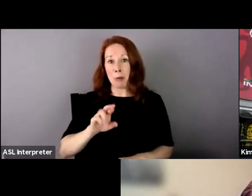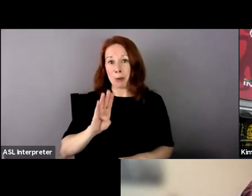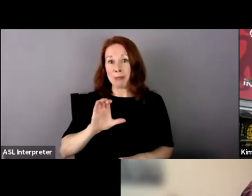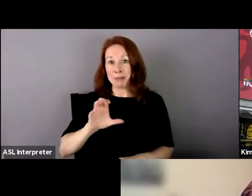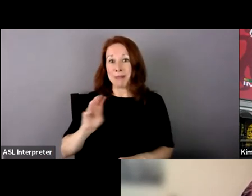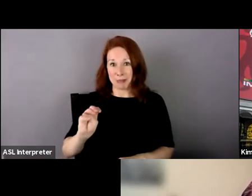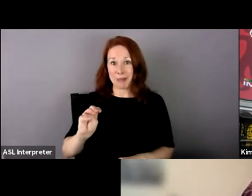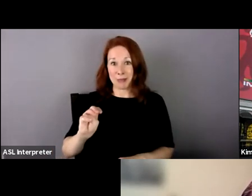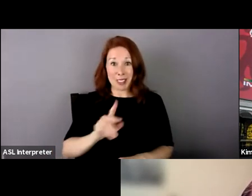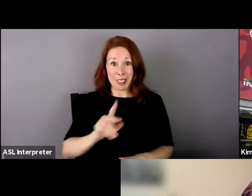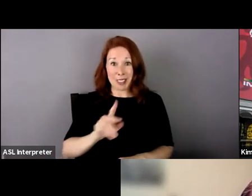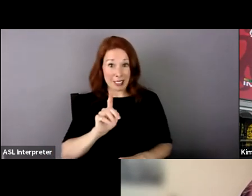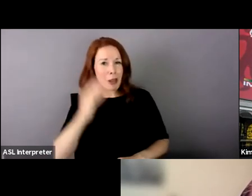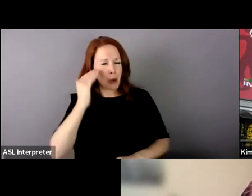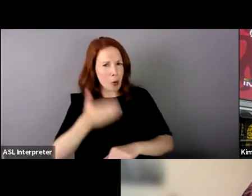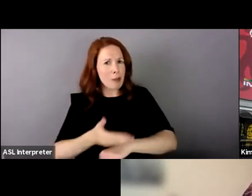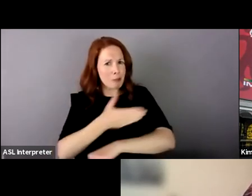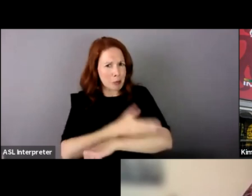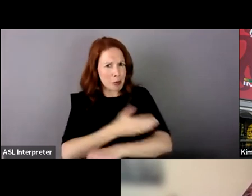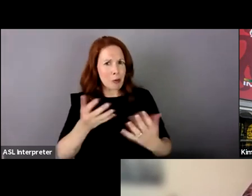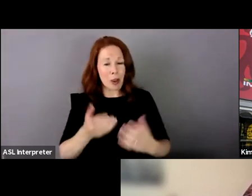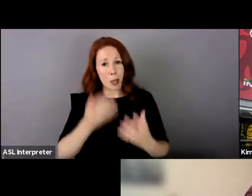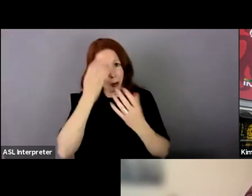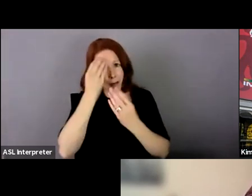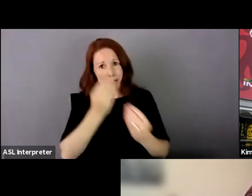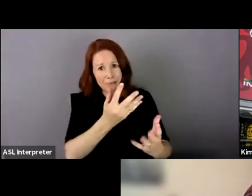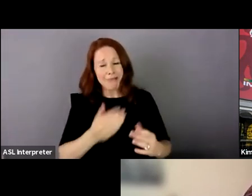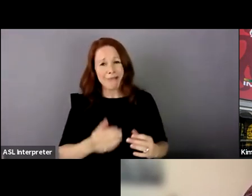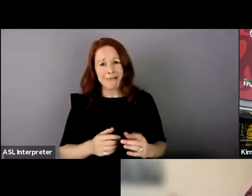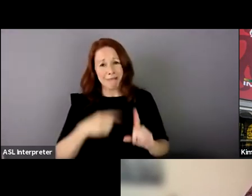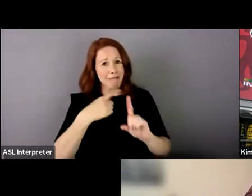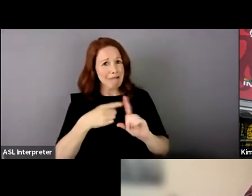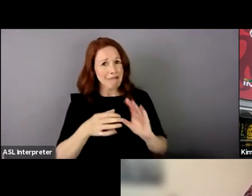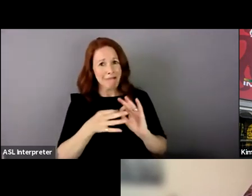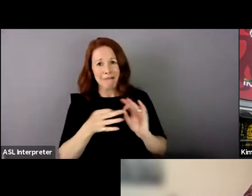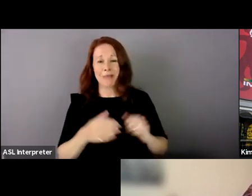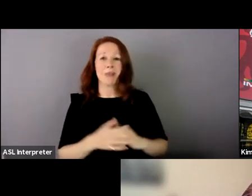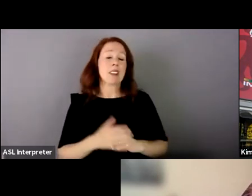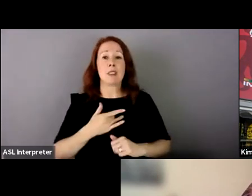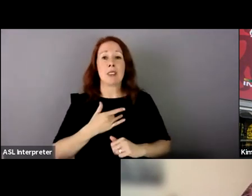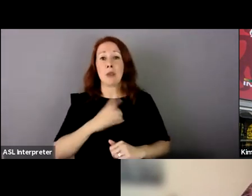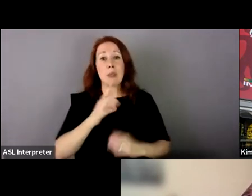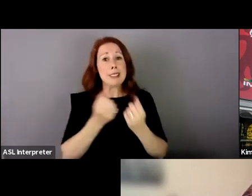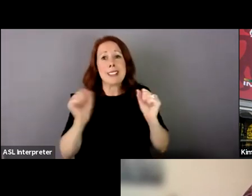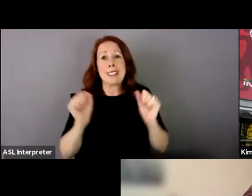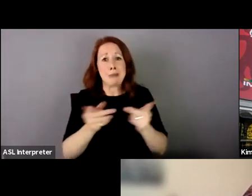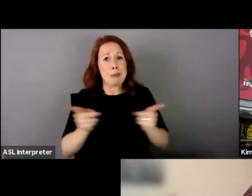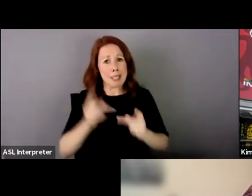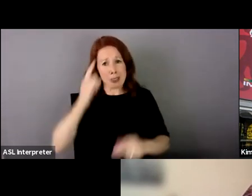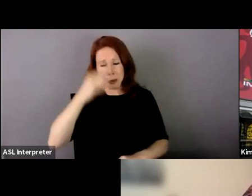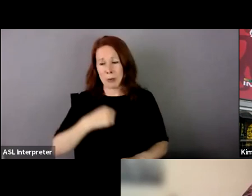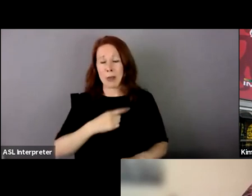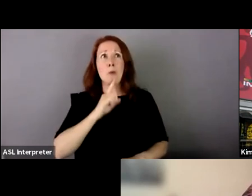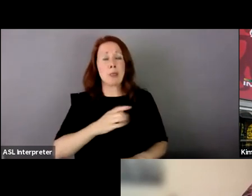this, that you want to improve things. But I have to say that it's been like an oasis for me, and I